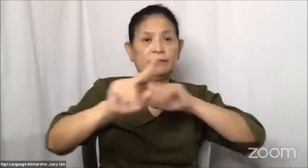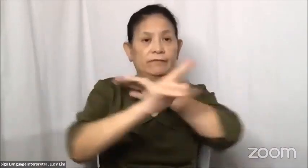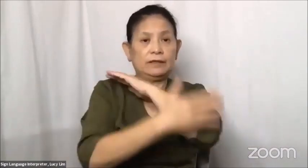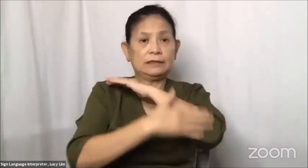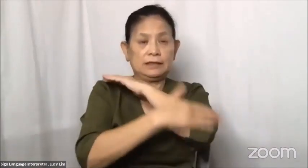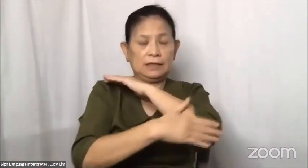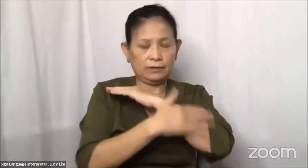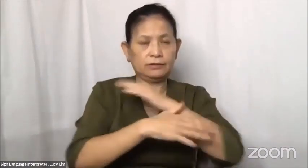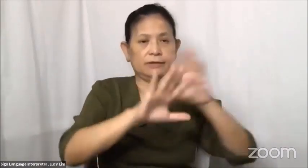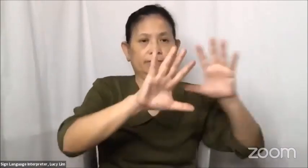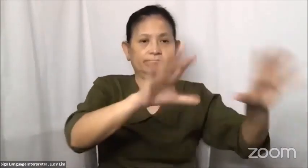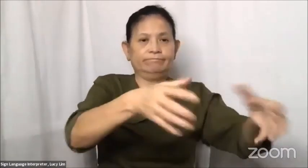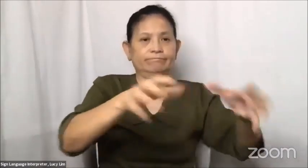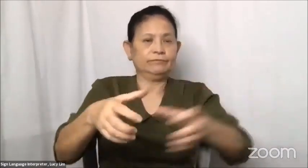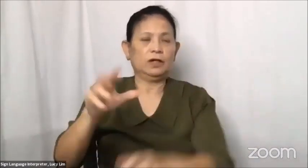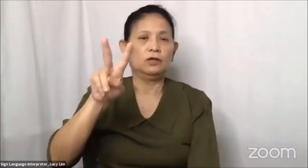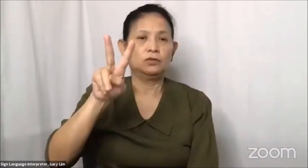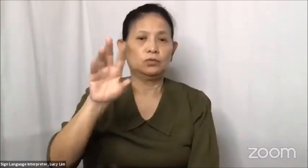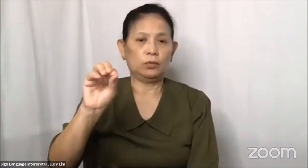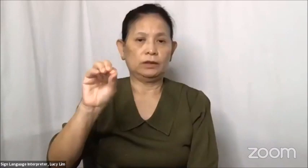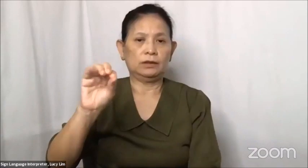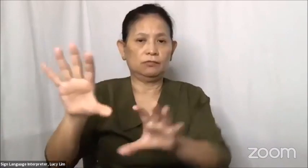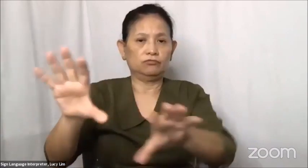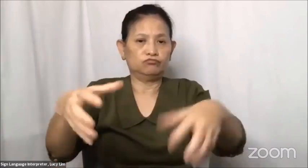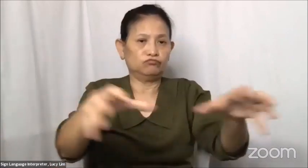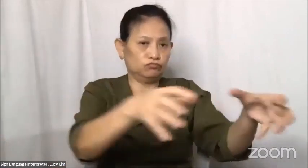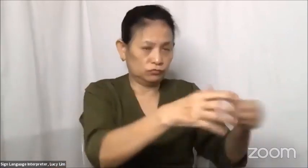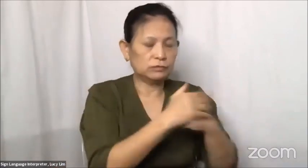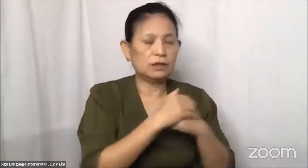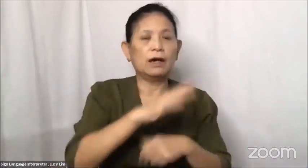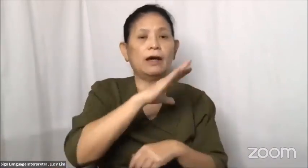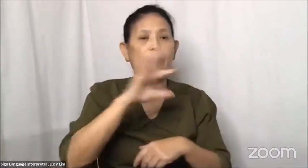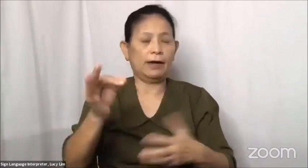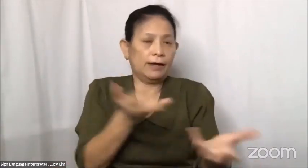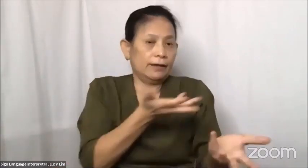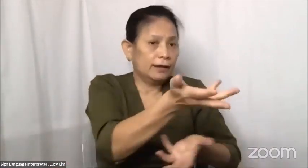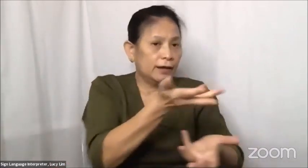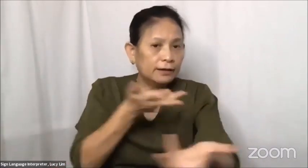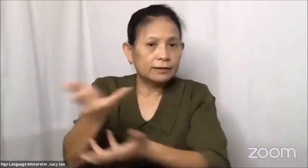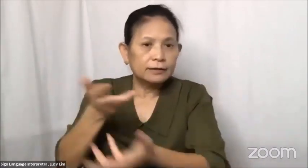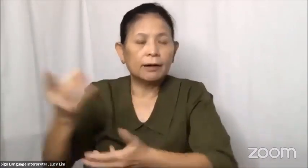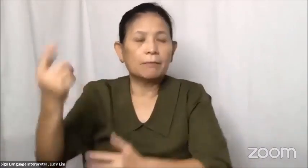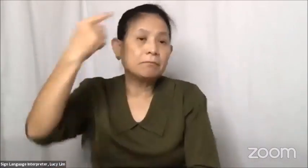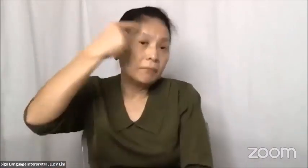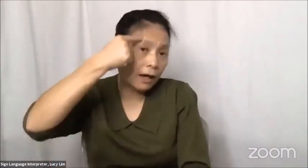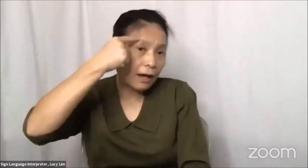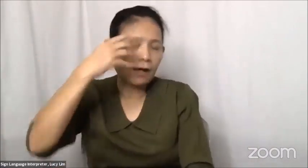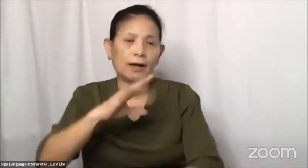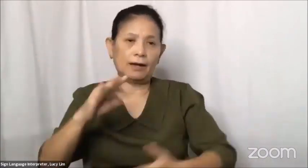20 groups where we are engaging them into mental health and well-being